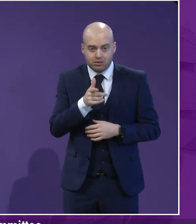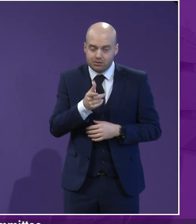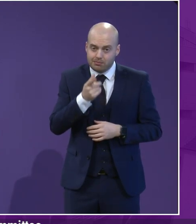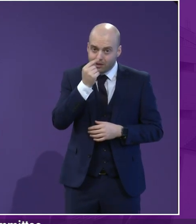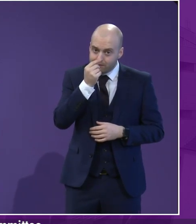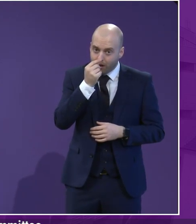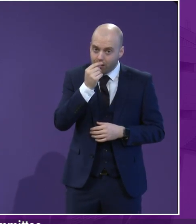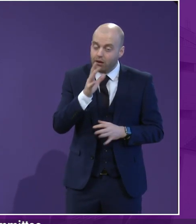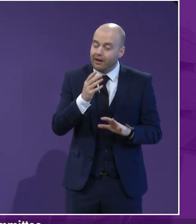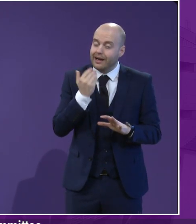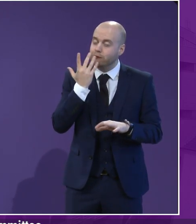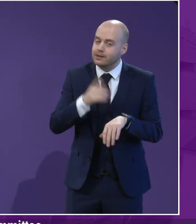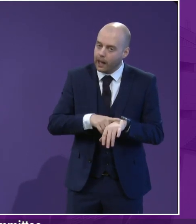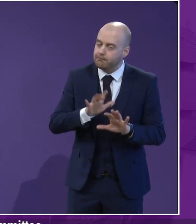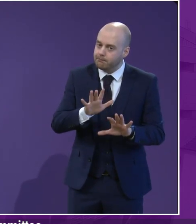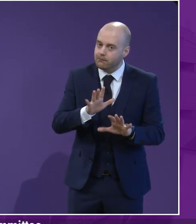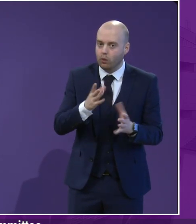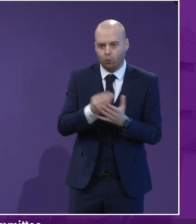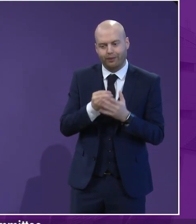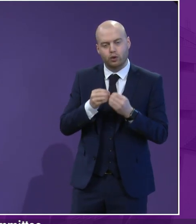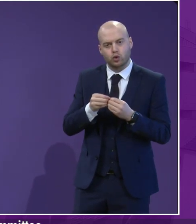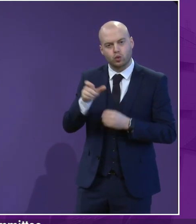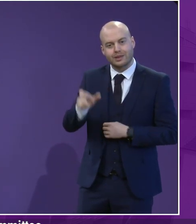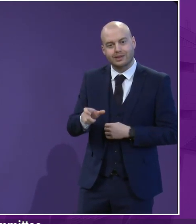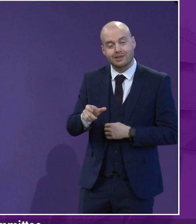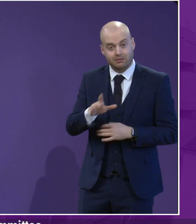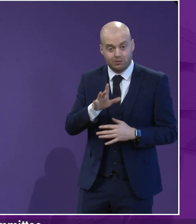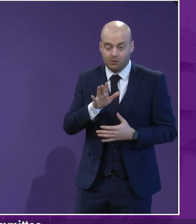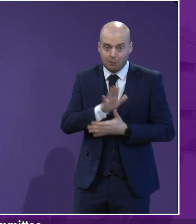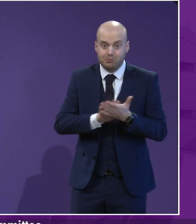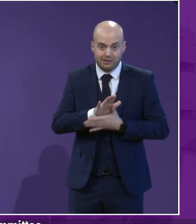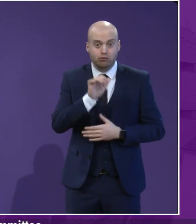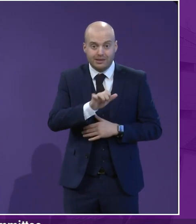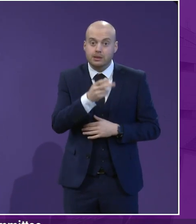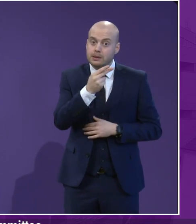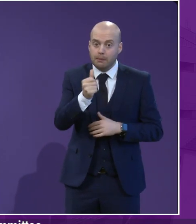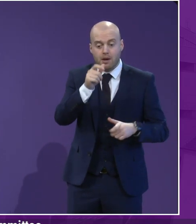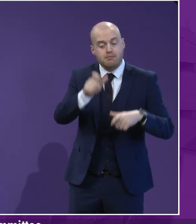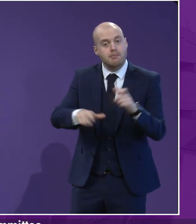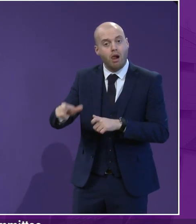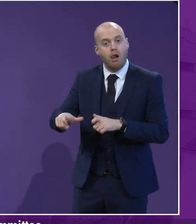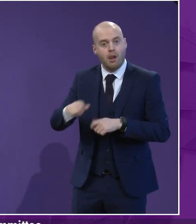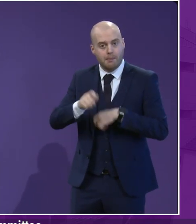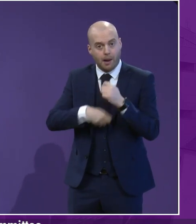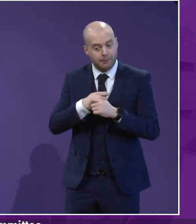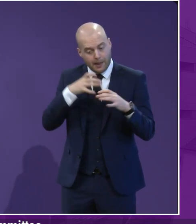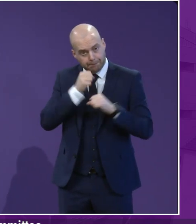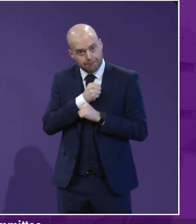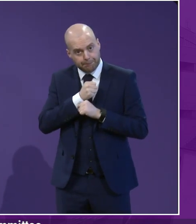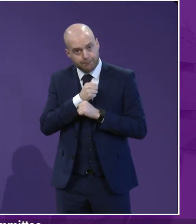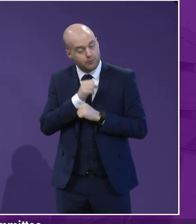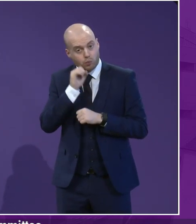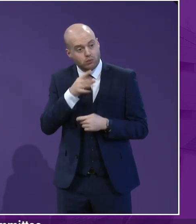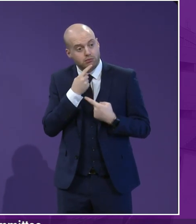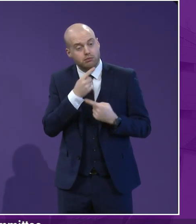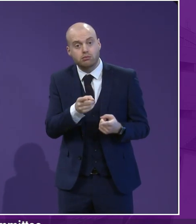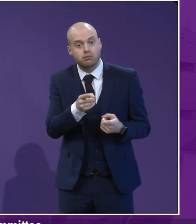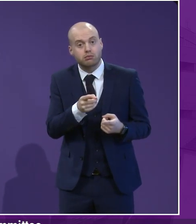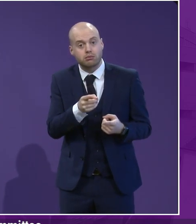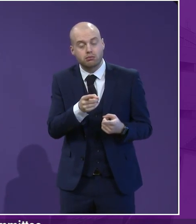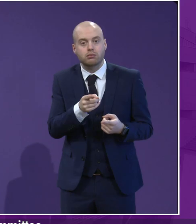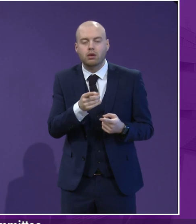application. You know, you've seen from the Commission on Widening Access around contextual information, but that's